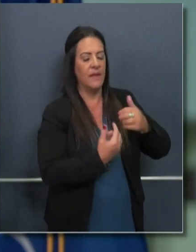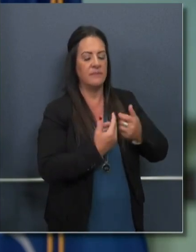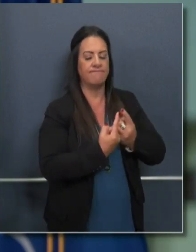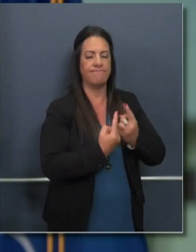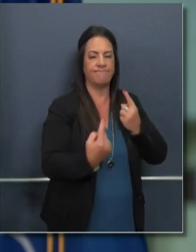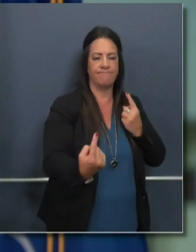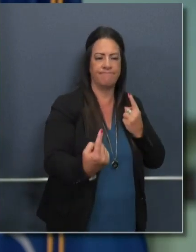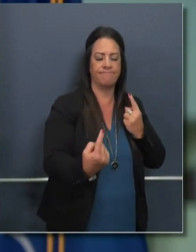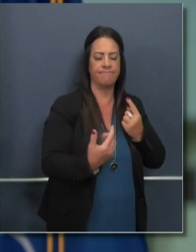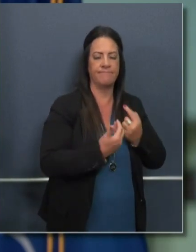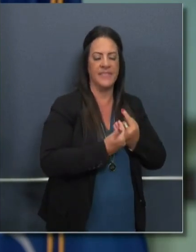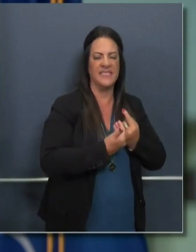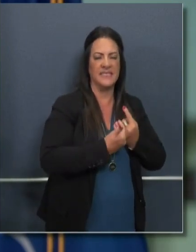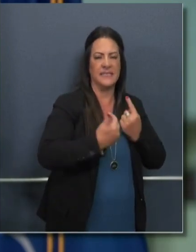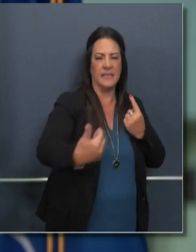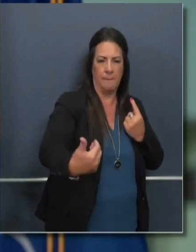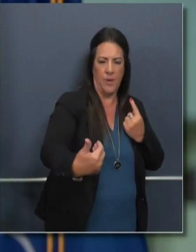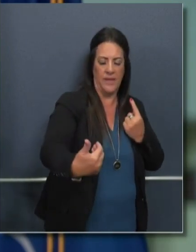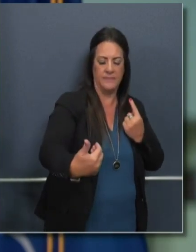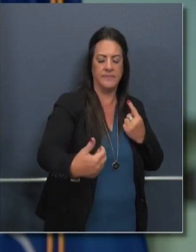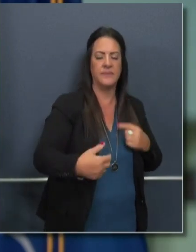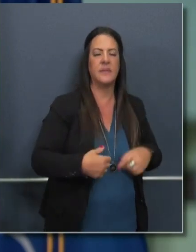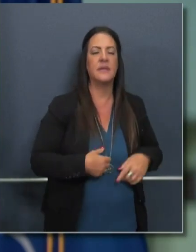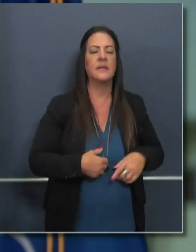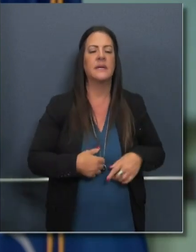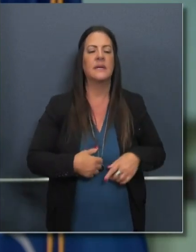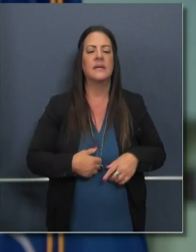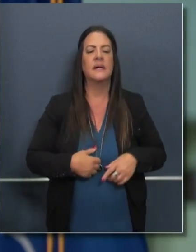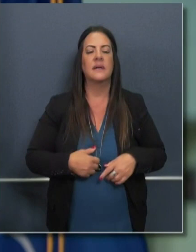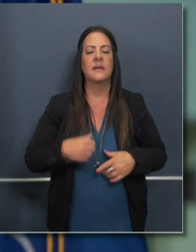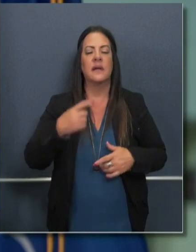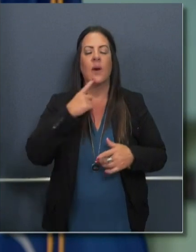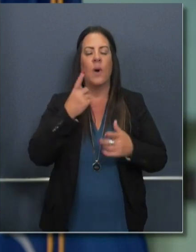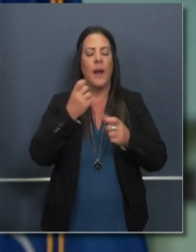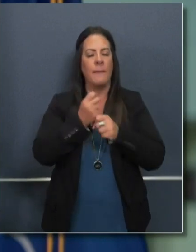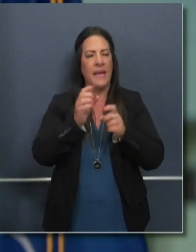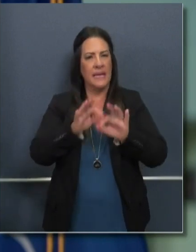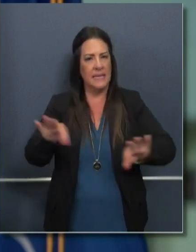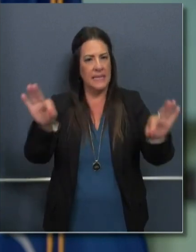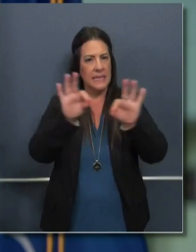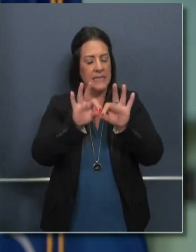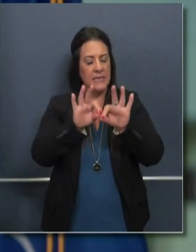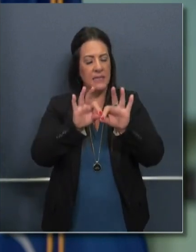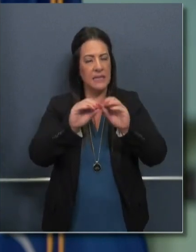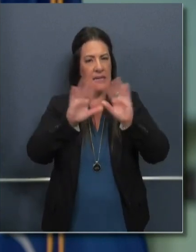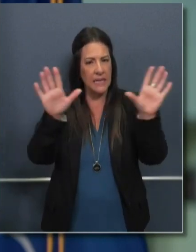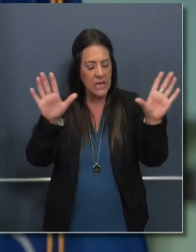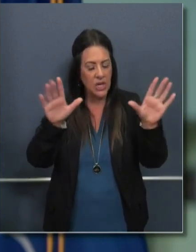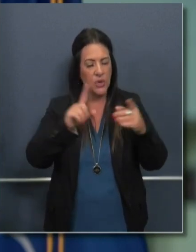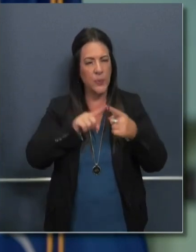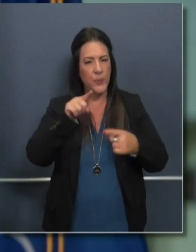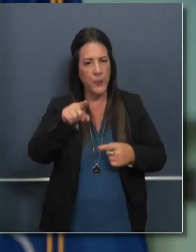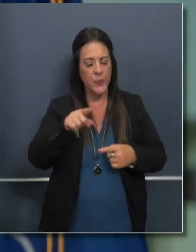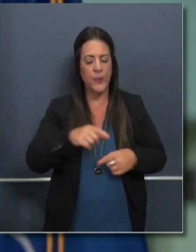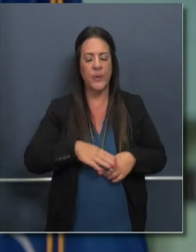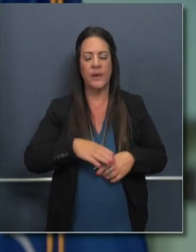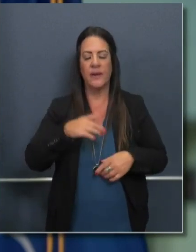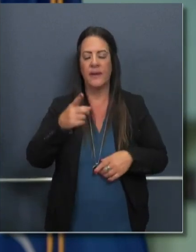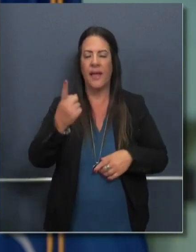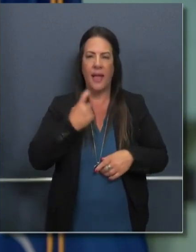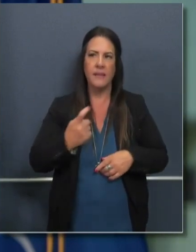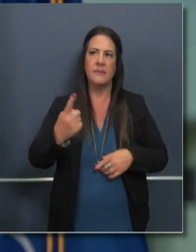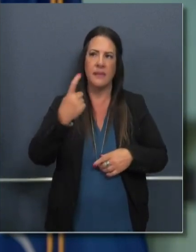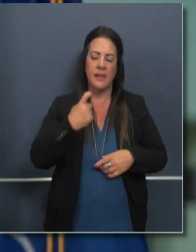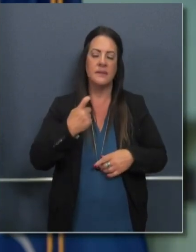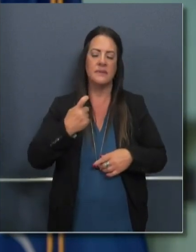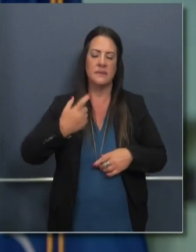that that is necessary. That said, I want to make this crystal clear. It's been the case in the past, because this question has been asked